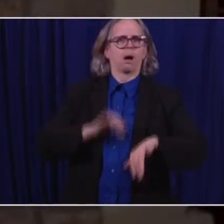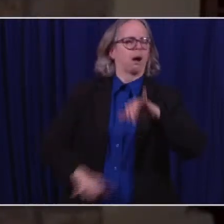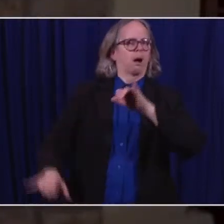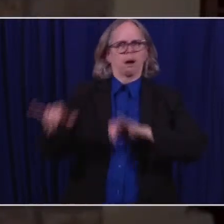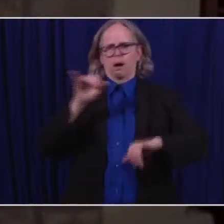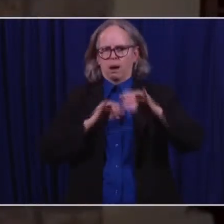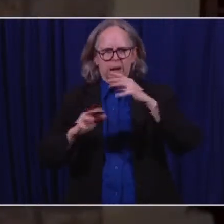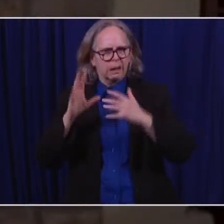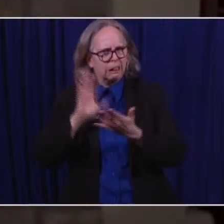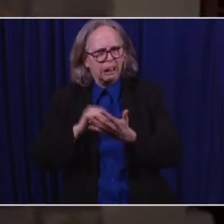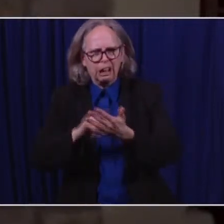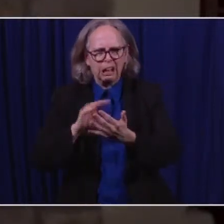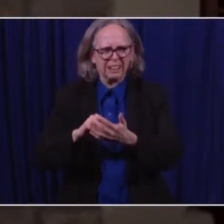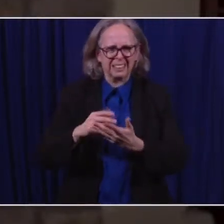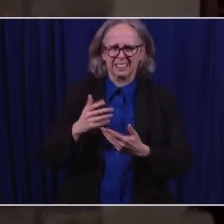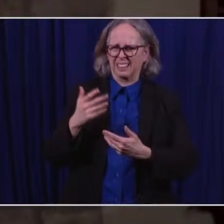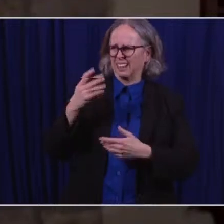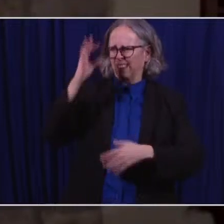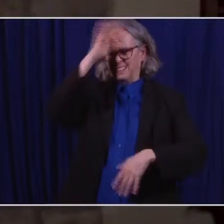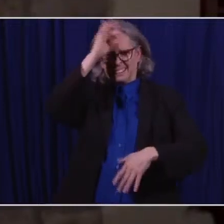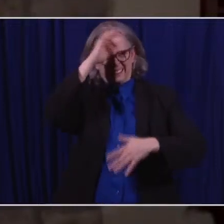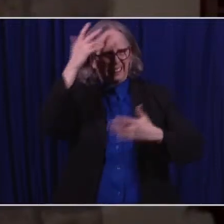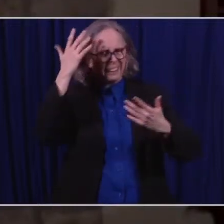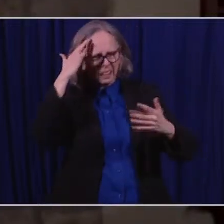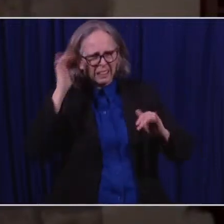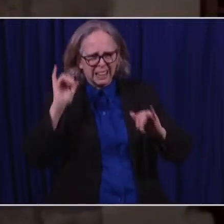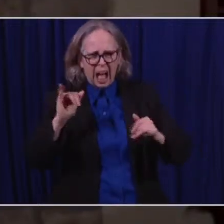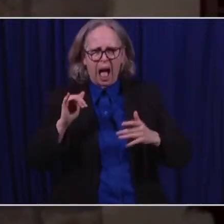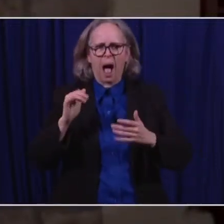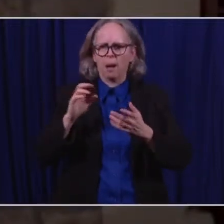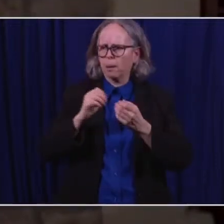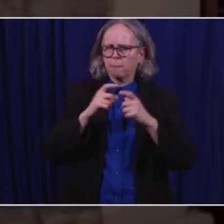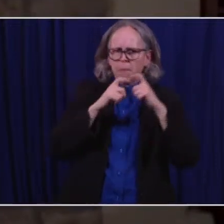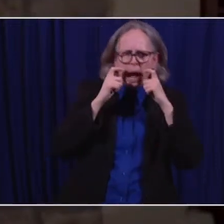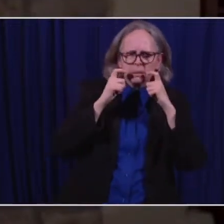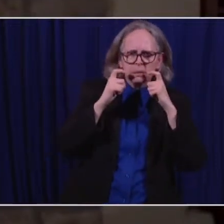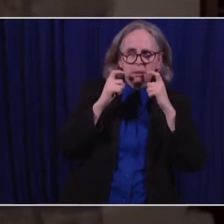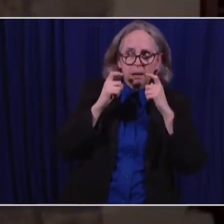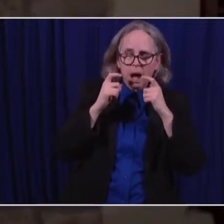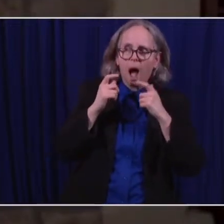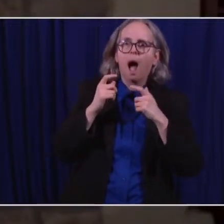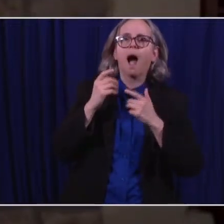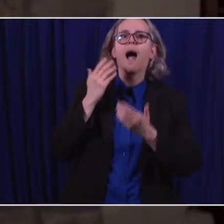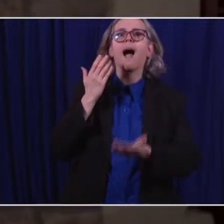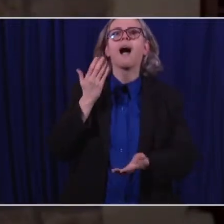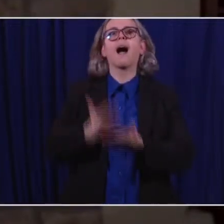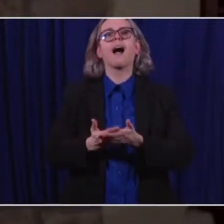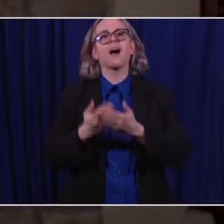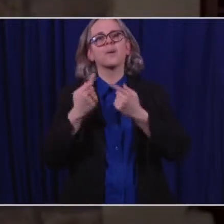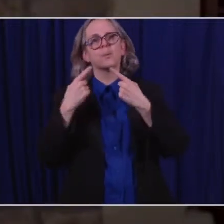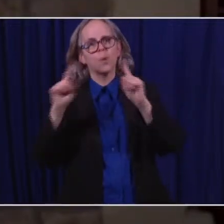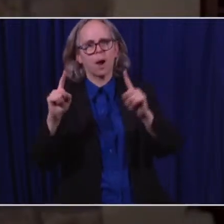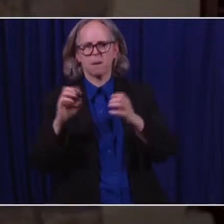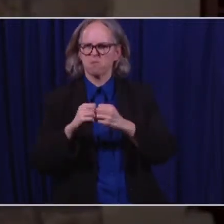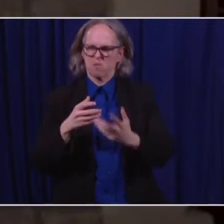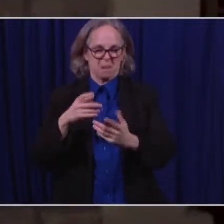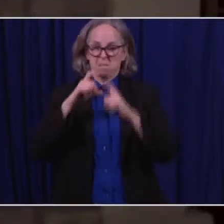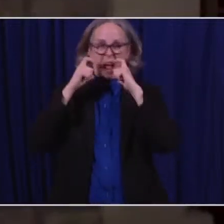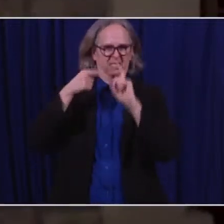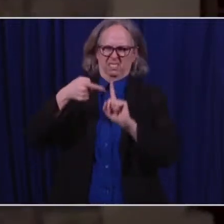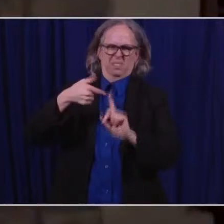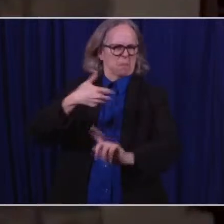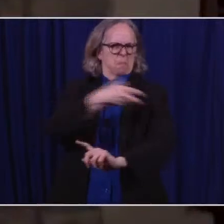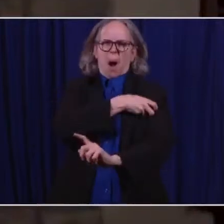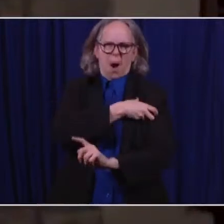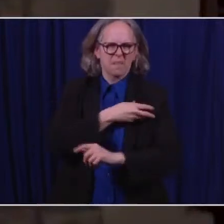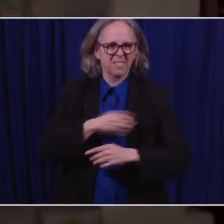know, and we didn't know, how powerful masks were. They didn't know, and we didn't know, that kids all would wear masks, and the teachers would